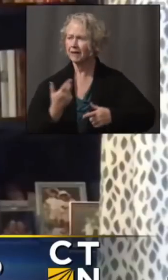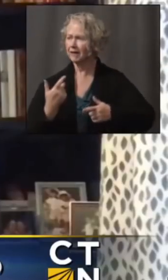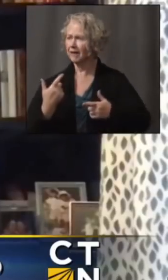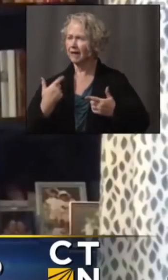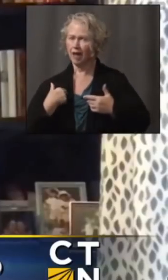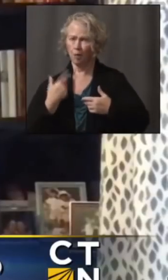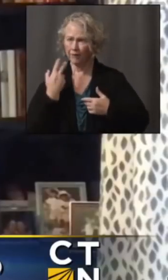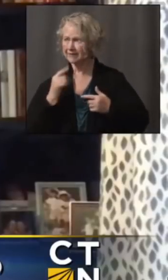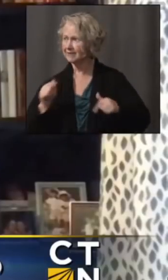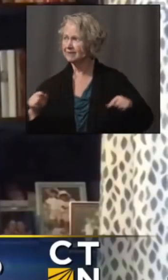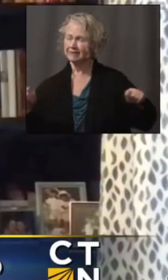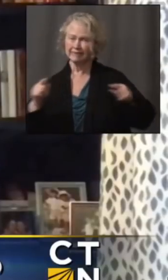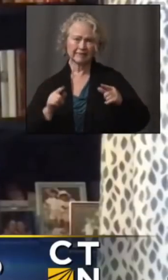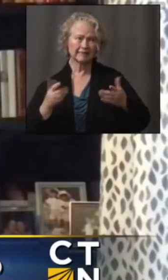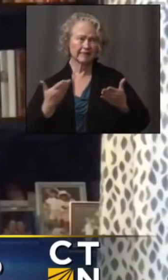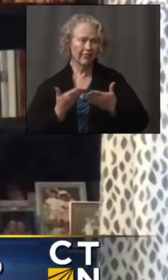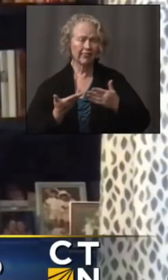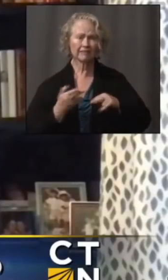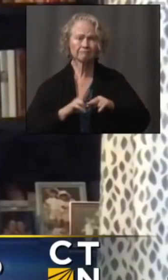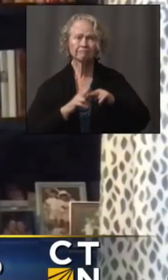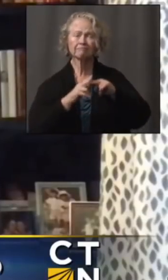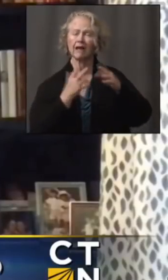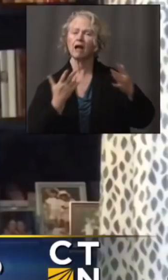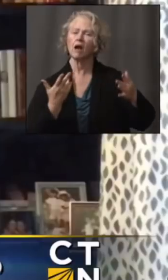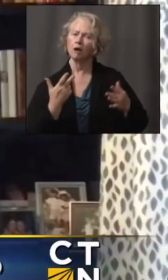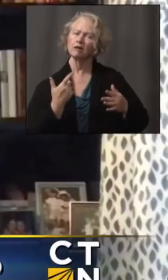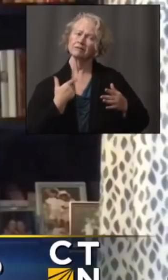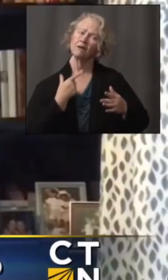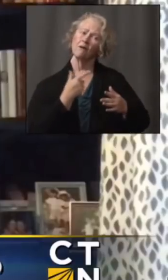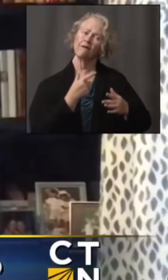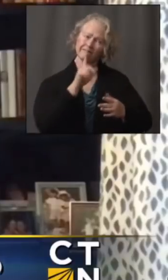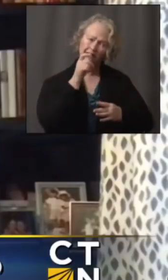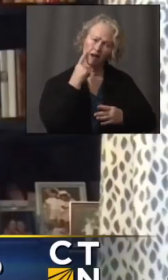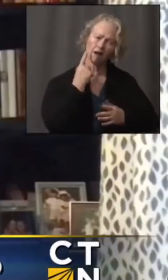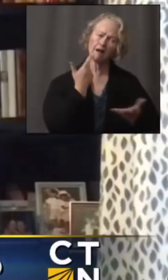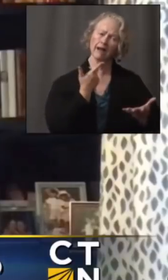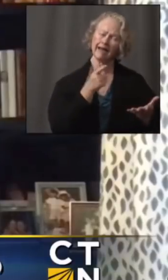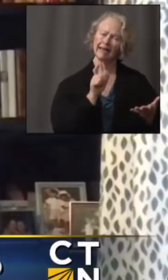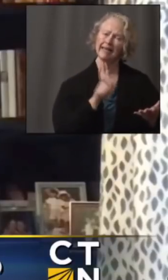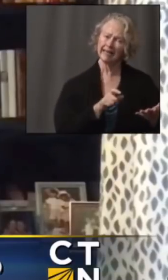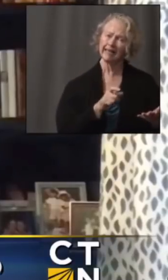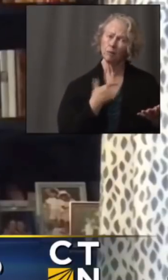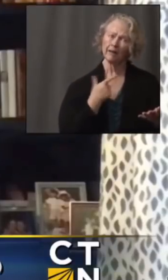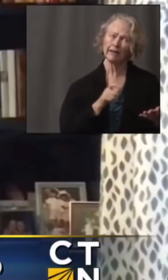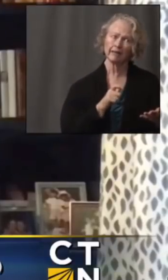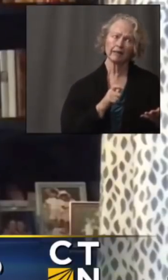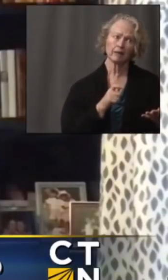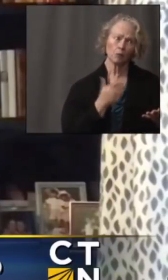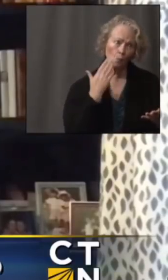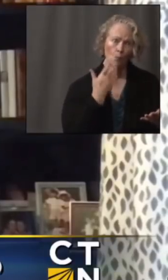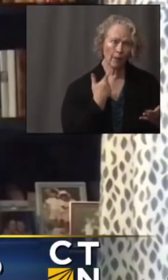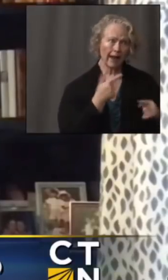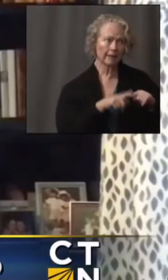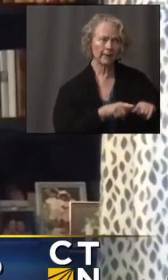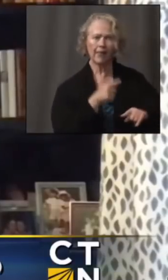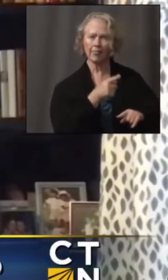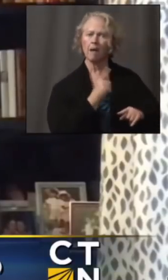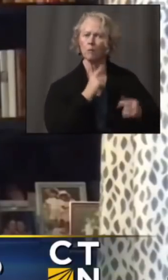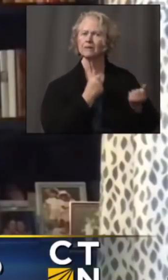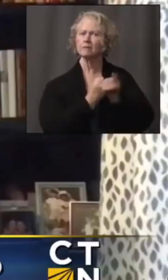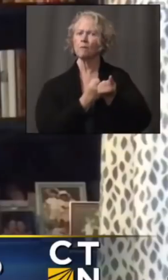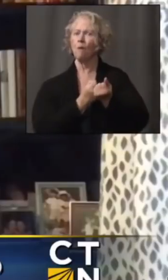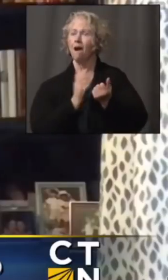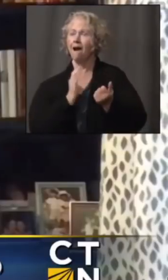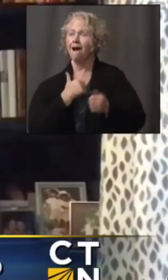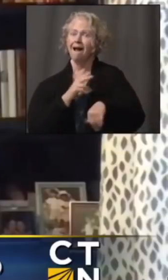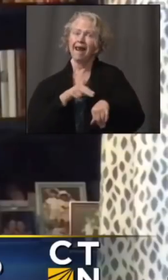and 49 other states. So it really would behoove the federal government to be clear that we're going to get more support for our National Guard, at least between now